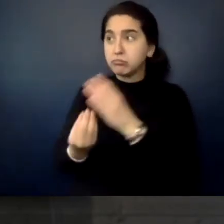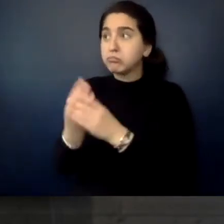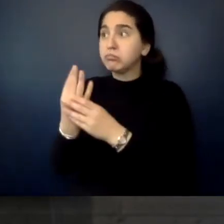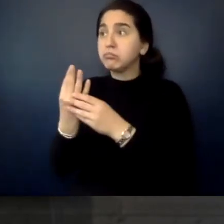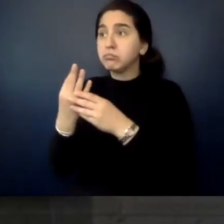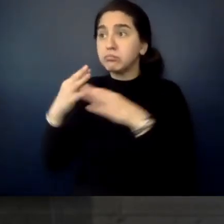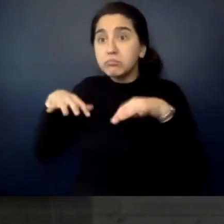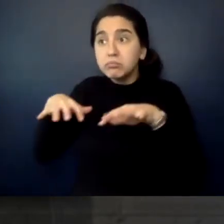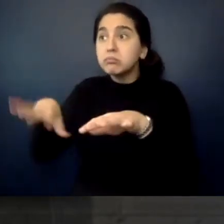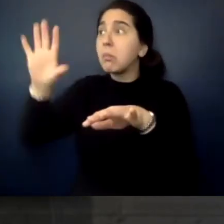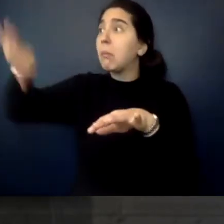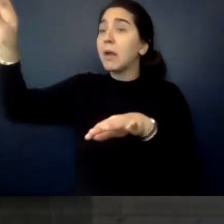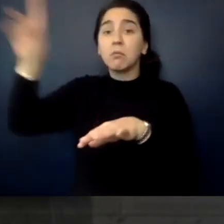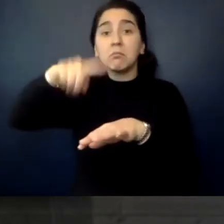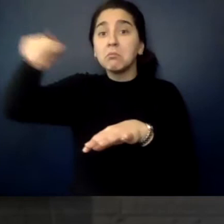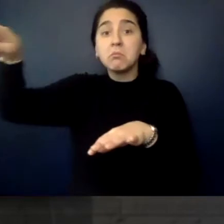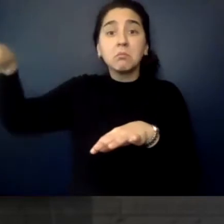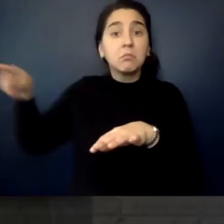it is worth."